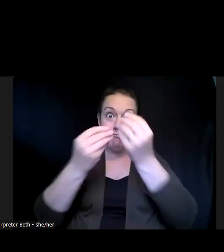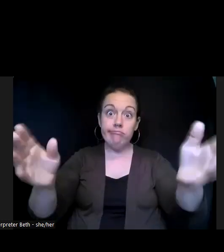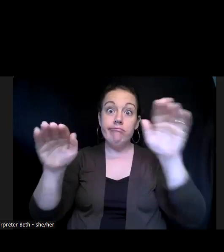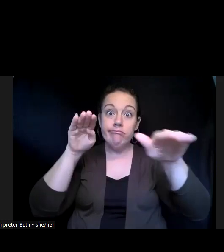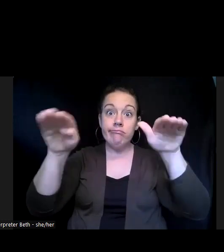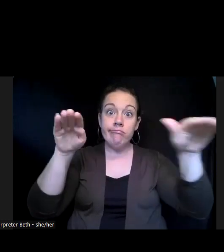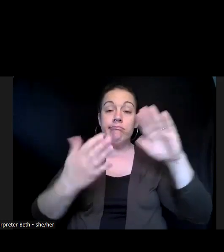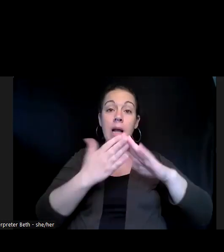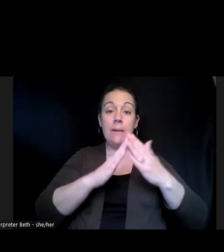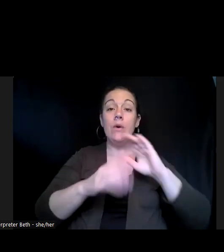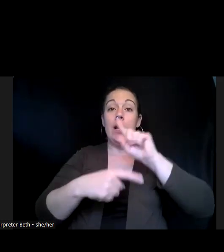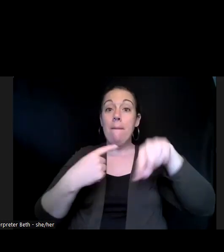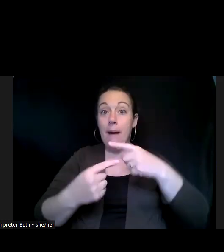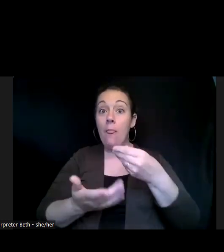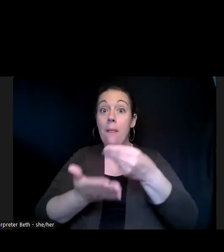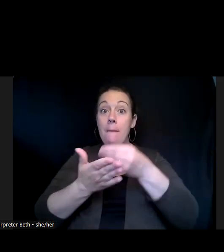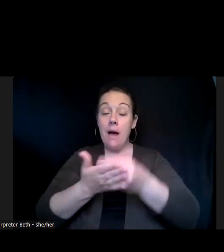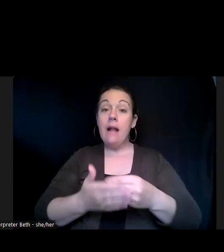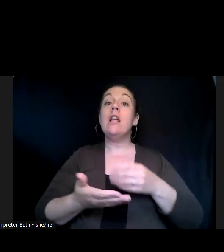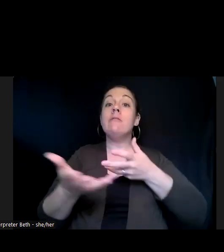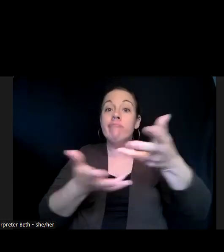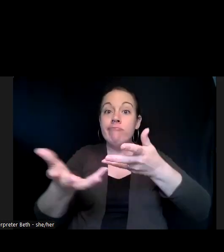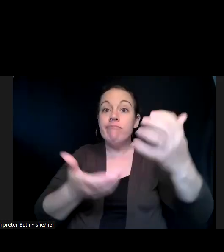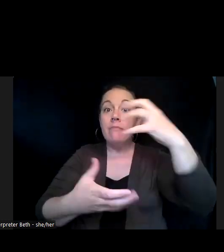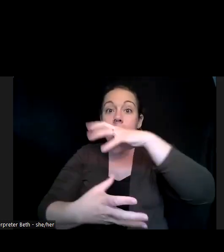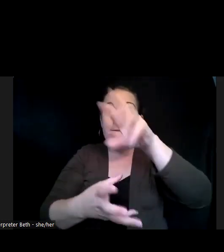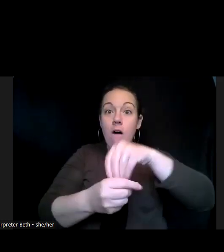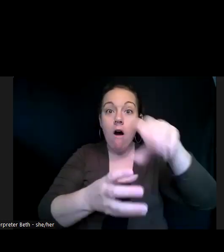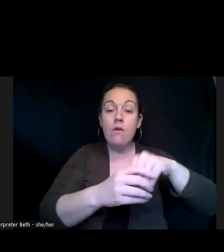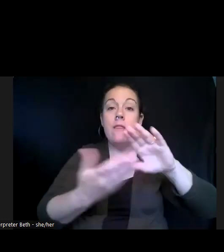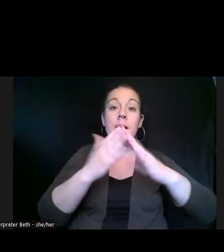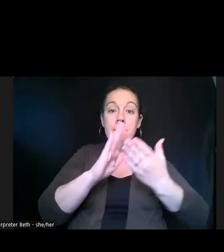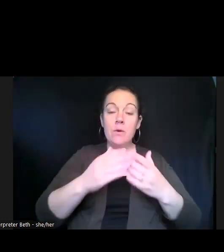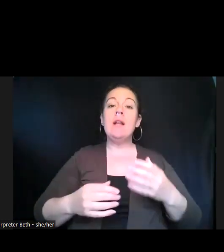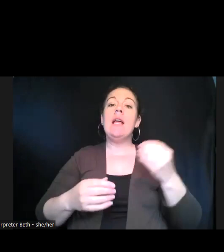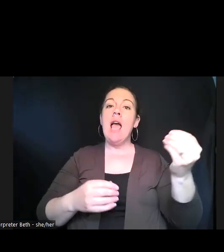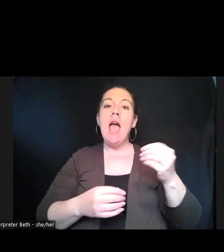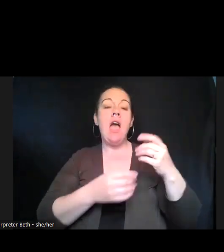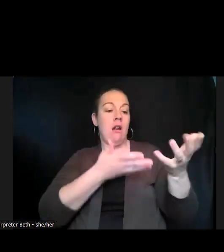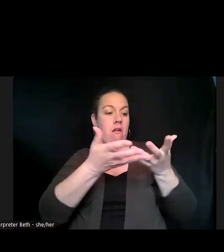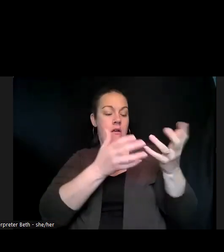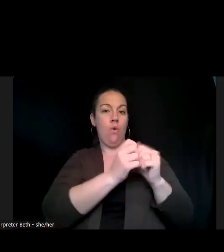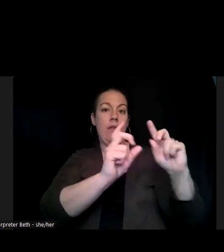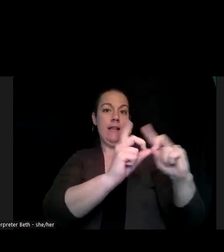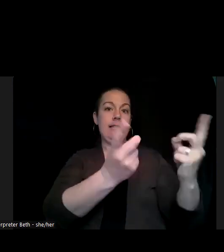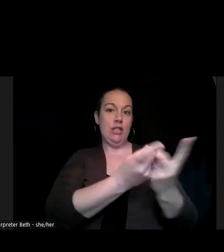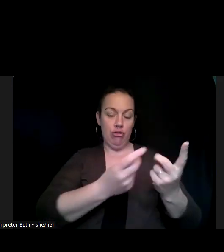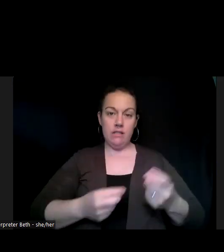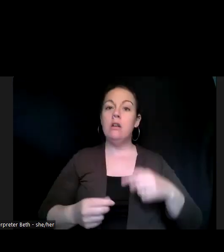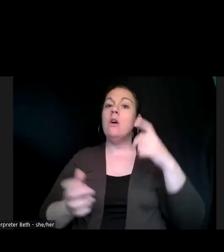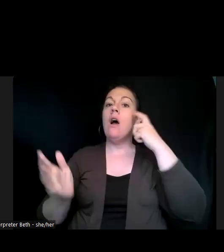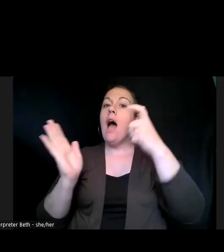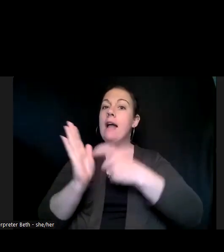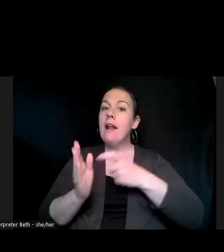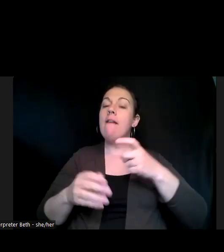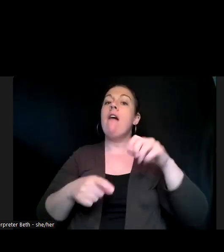with community members and with districts and city administrators, and about the research that was conducted to identify promising